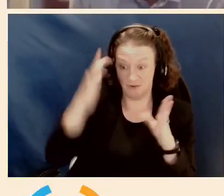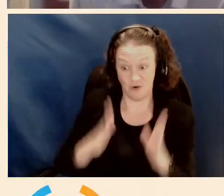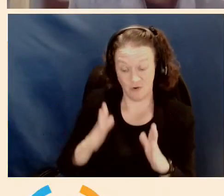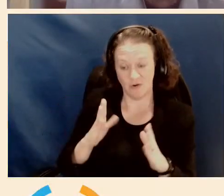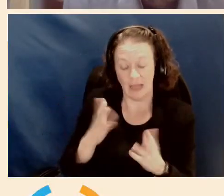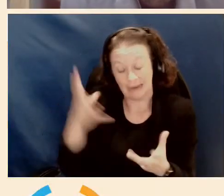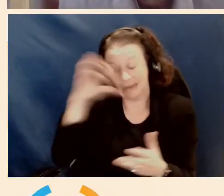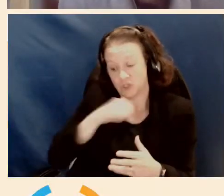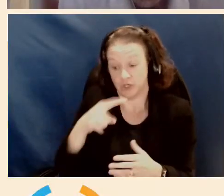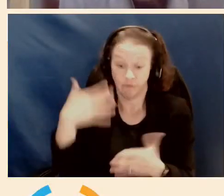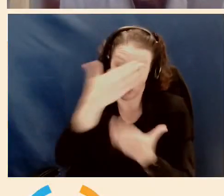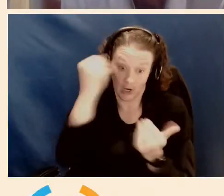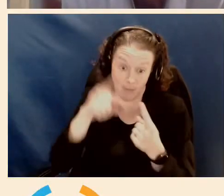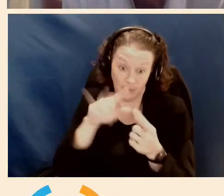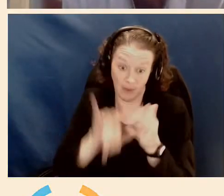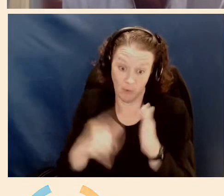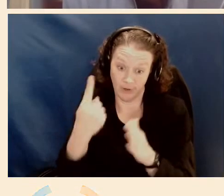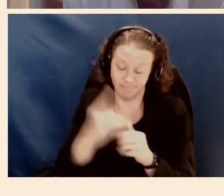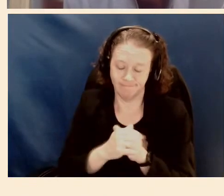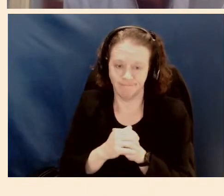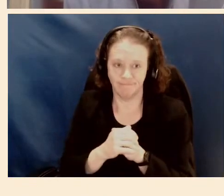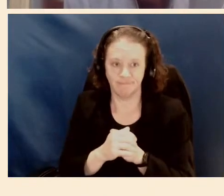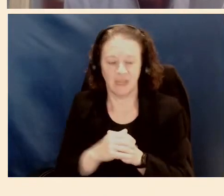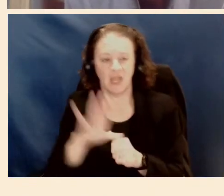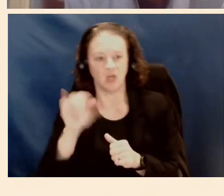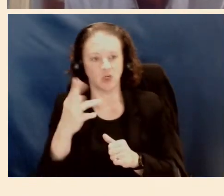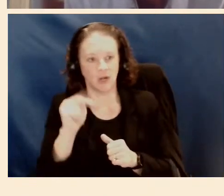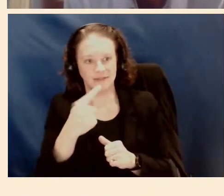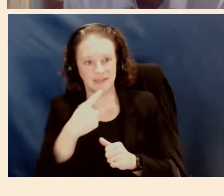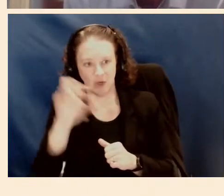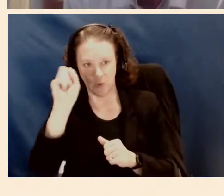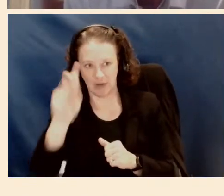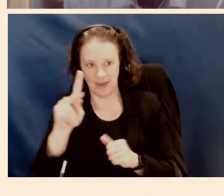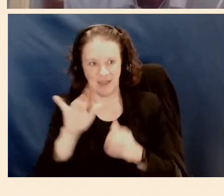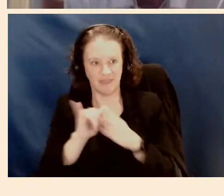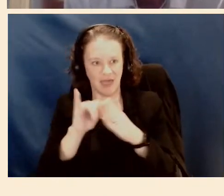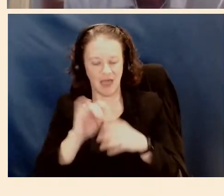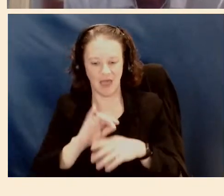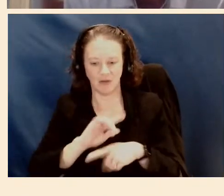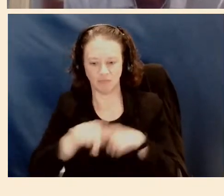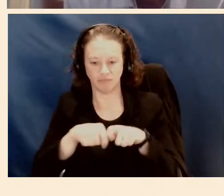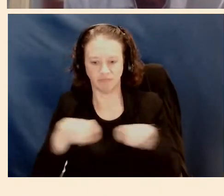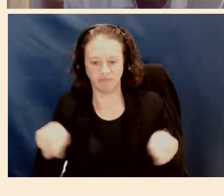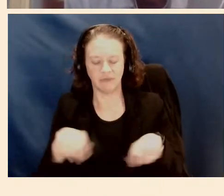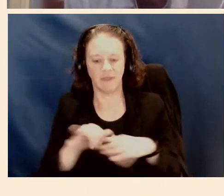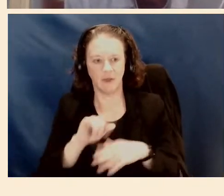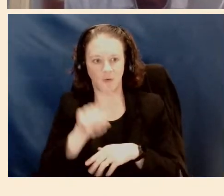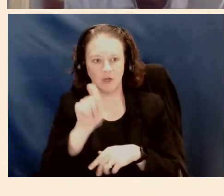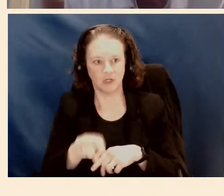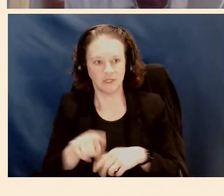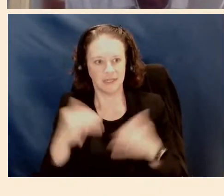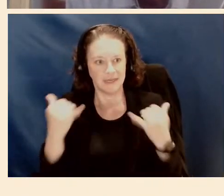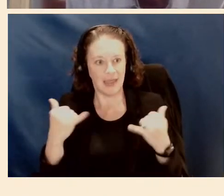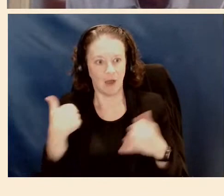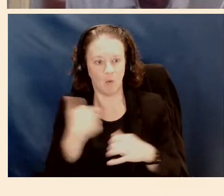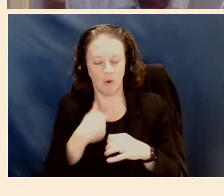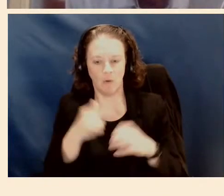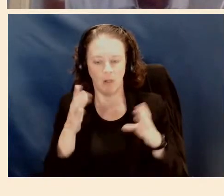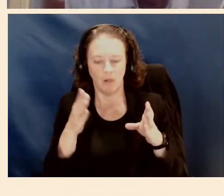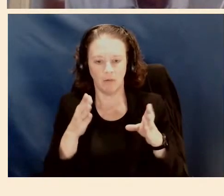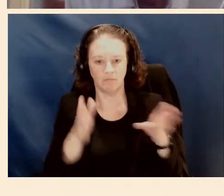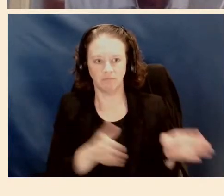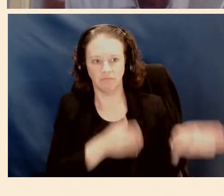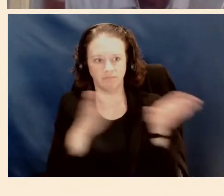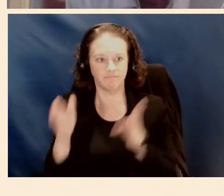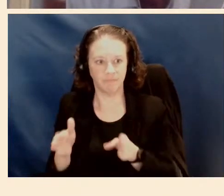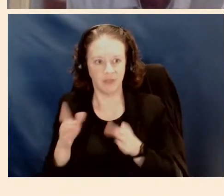Okay, that wraps up the questions. We're going to now move to closing statements. And since